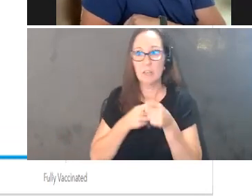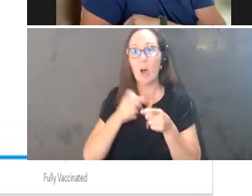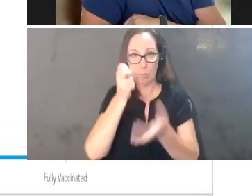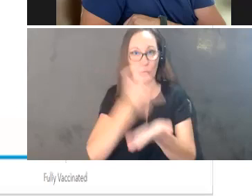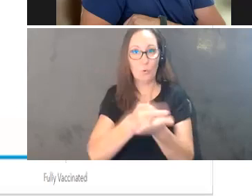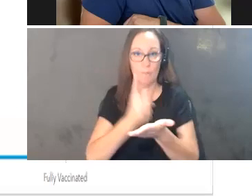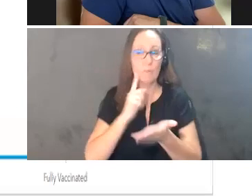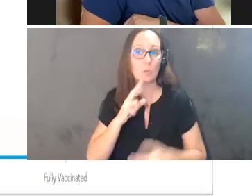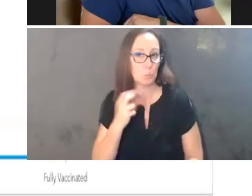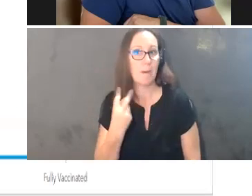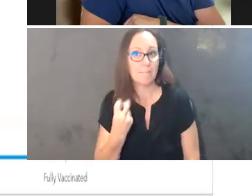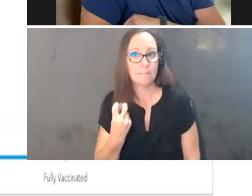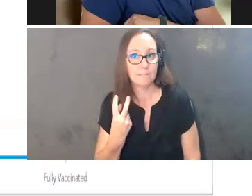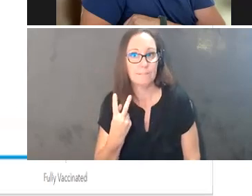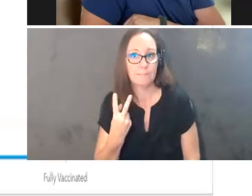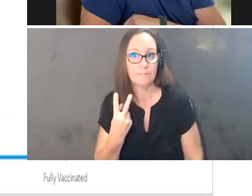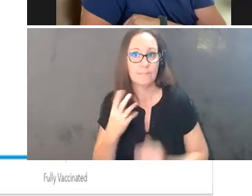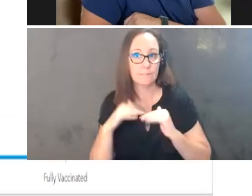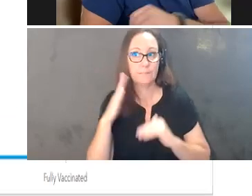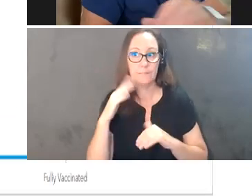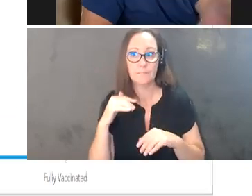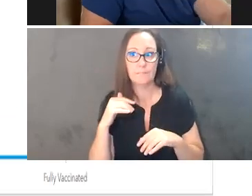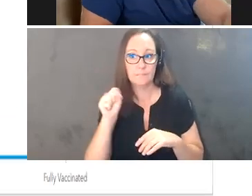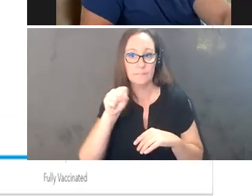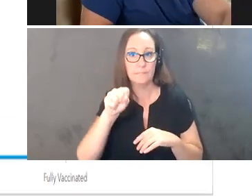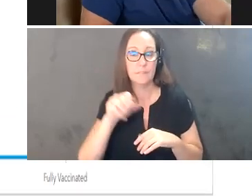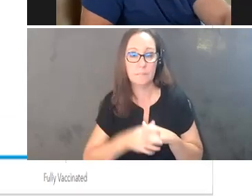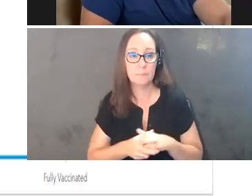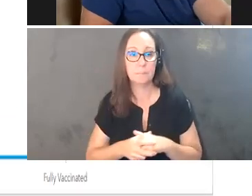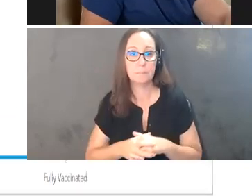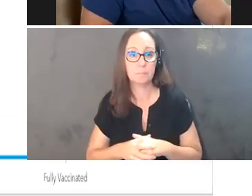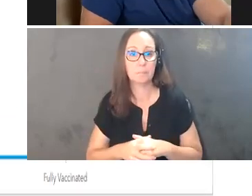approved for that for 12 and older.